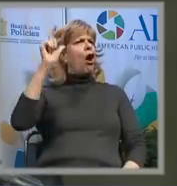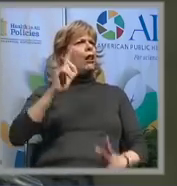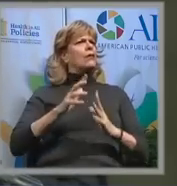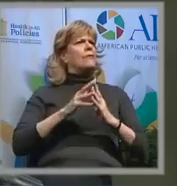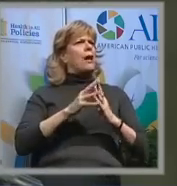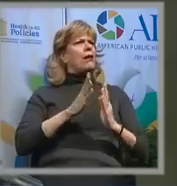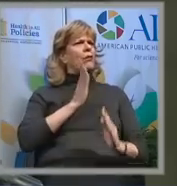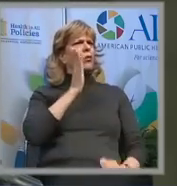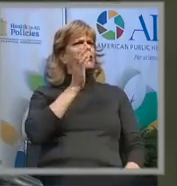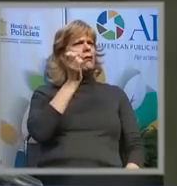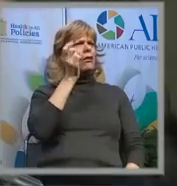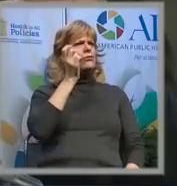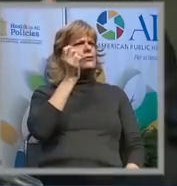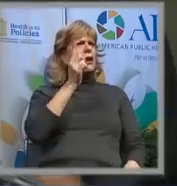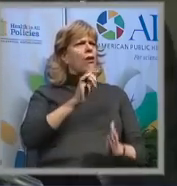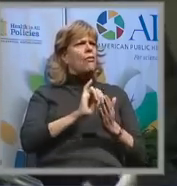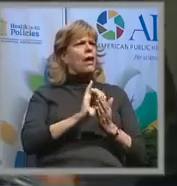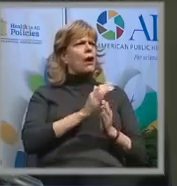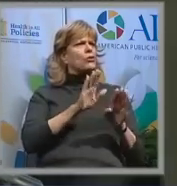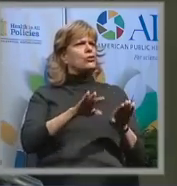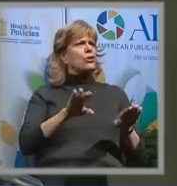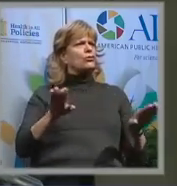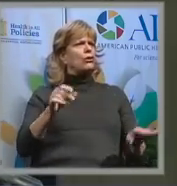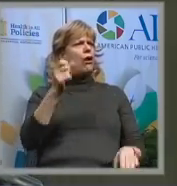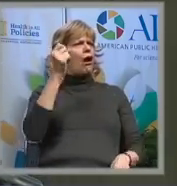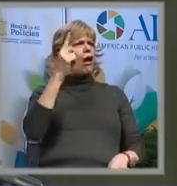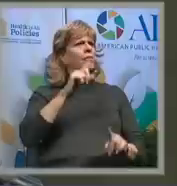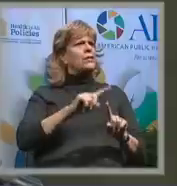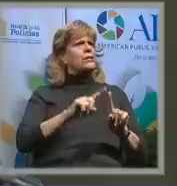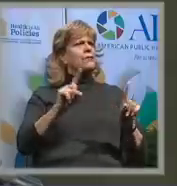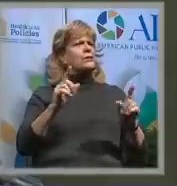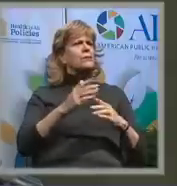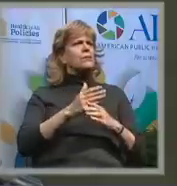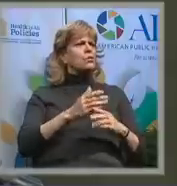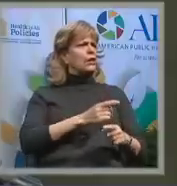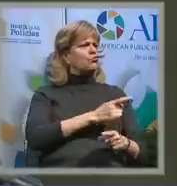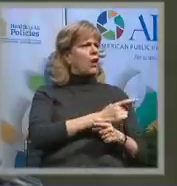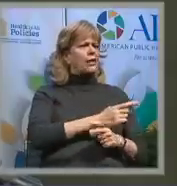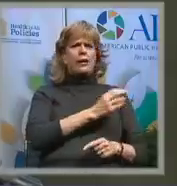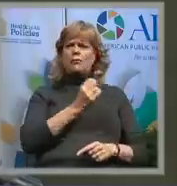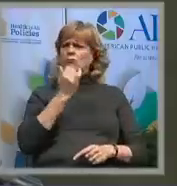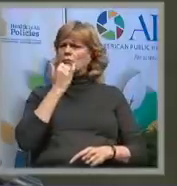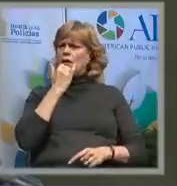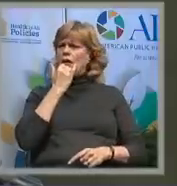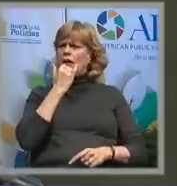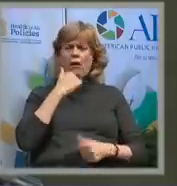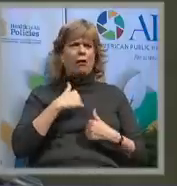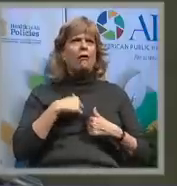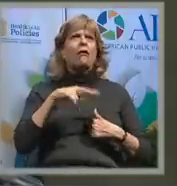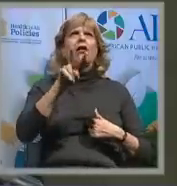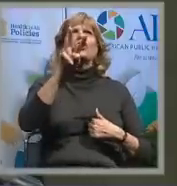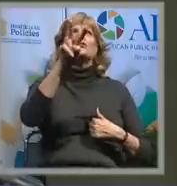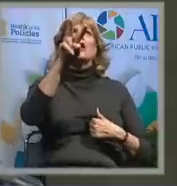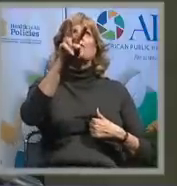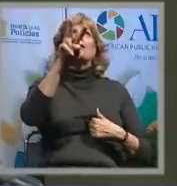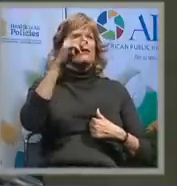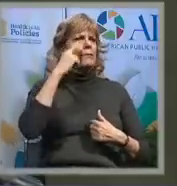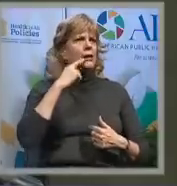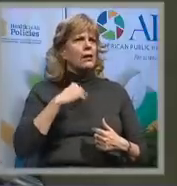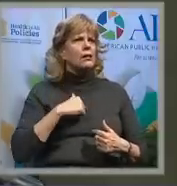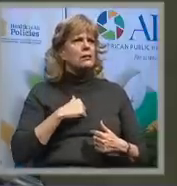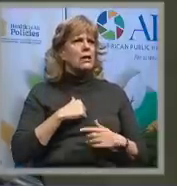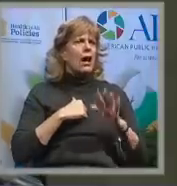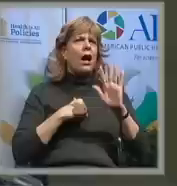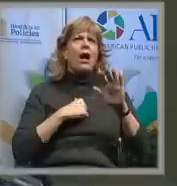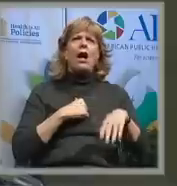America will understand that our children understand the difference between right and wrong. And I looked up because I was so tired of